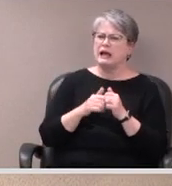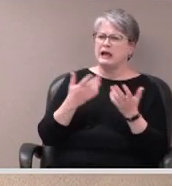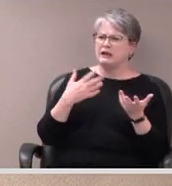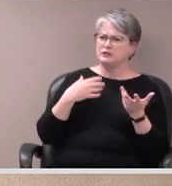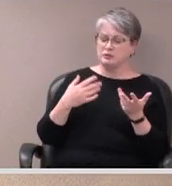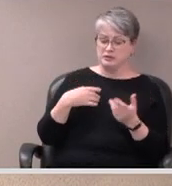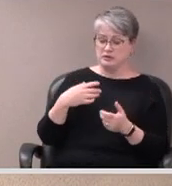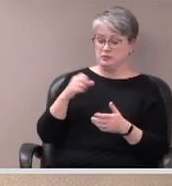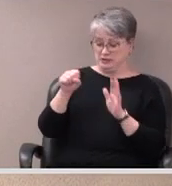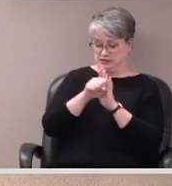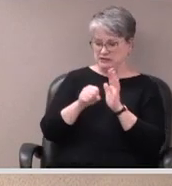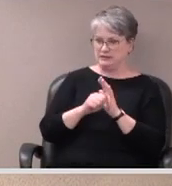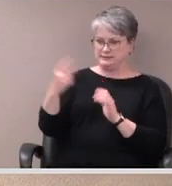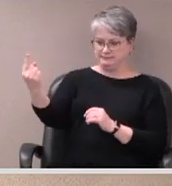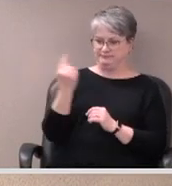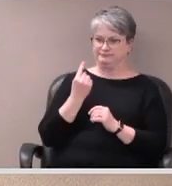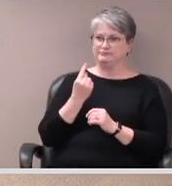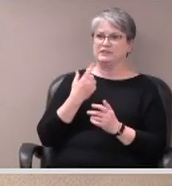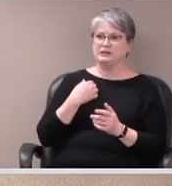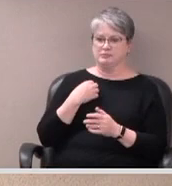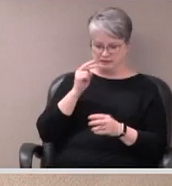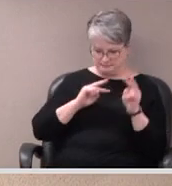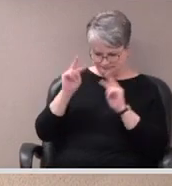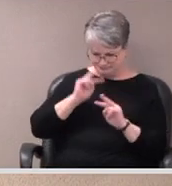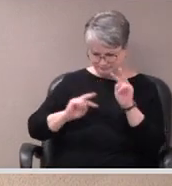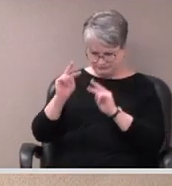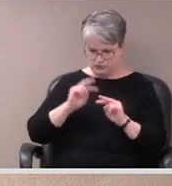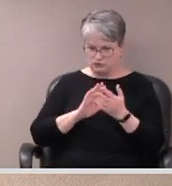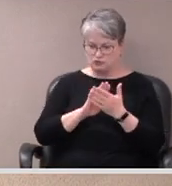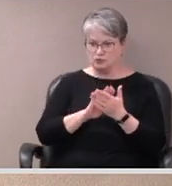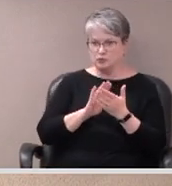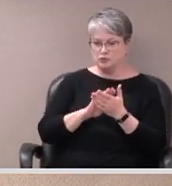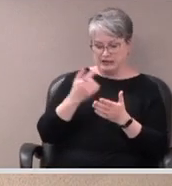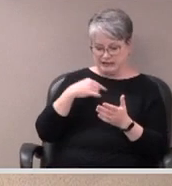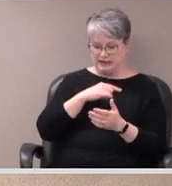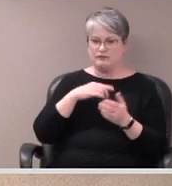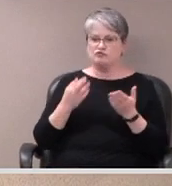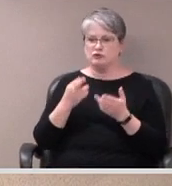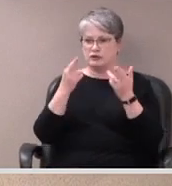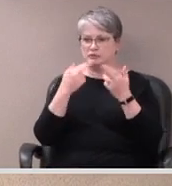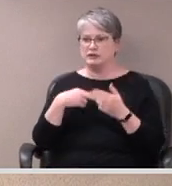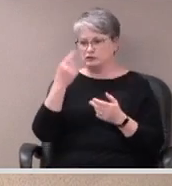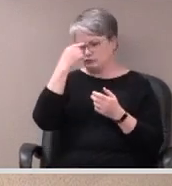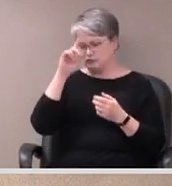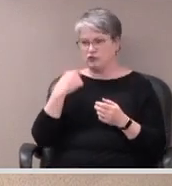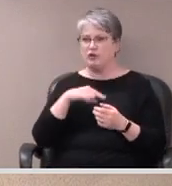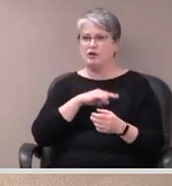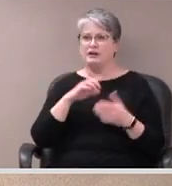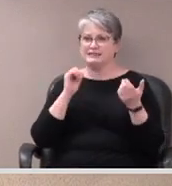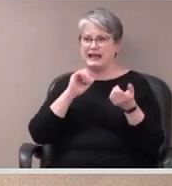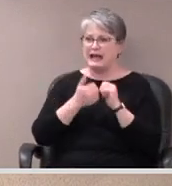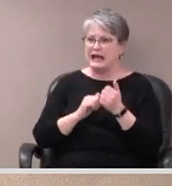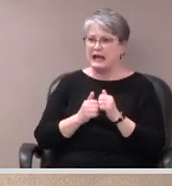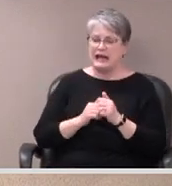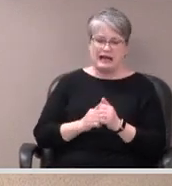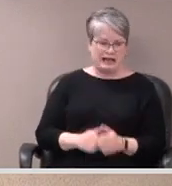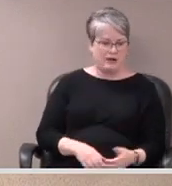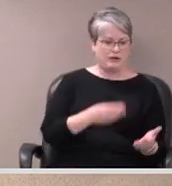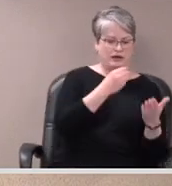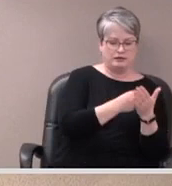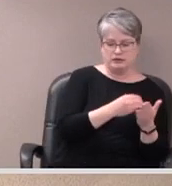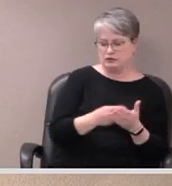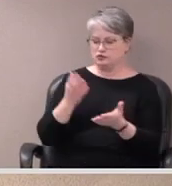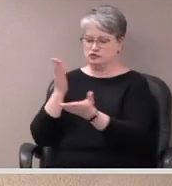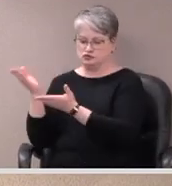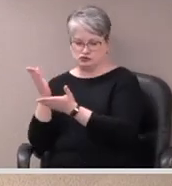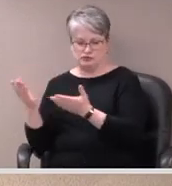when the state comes in and they have looked at our schools and they have recommendations to us? How do we put dollars to services for kids? Can